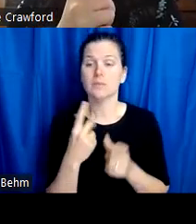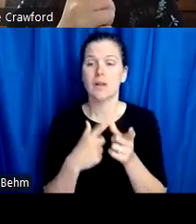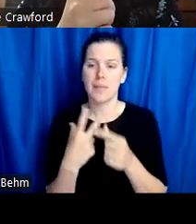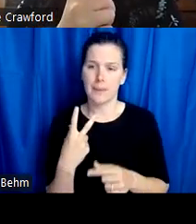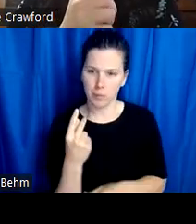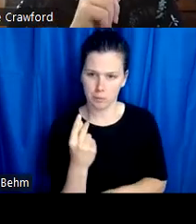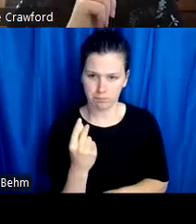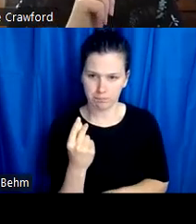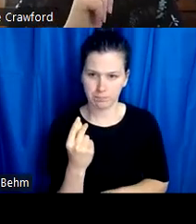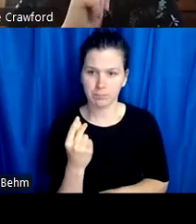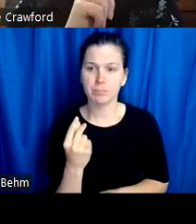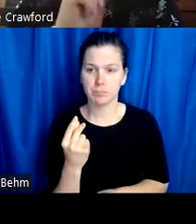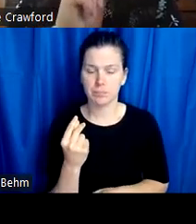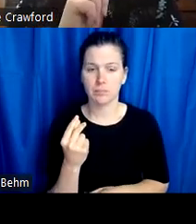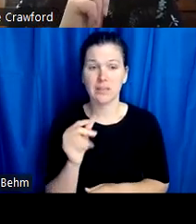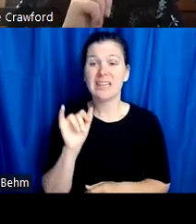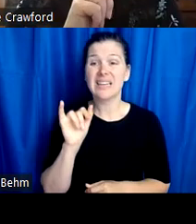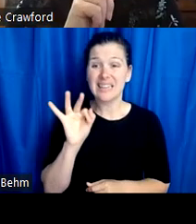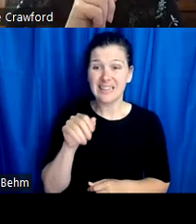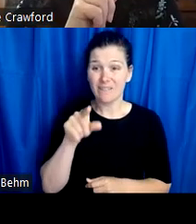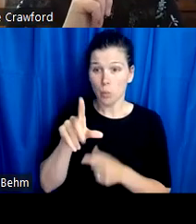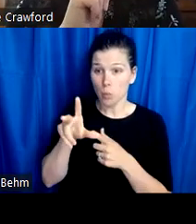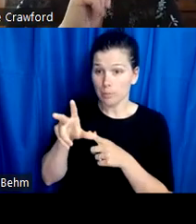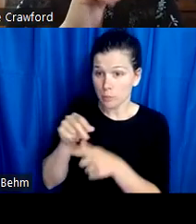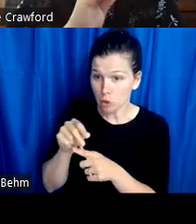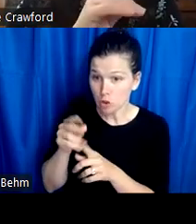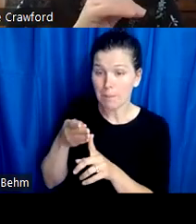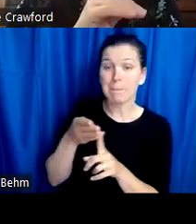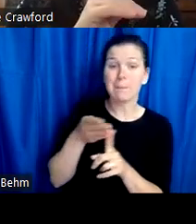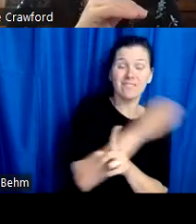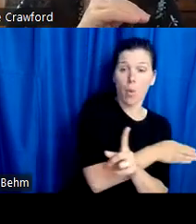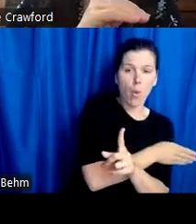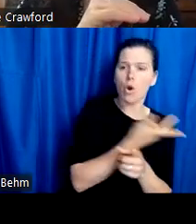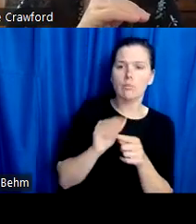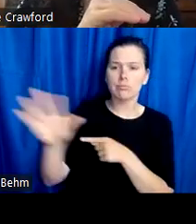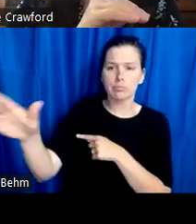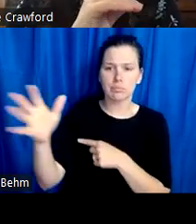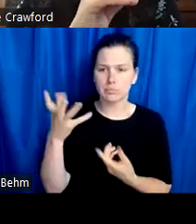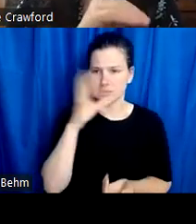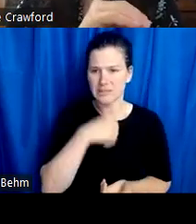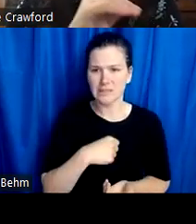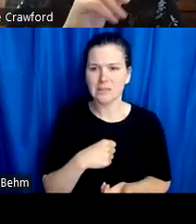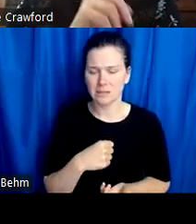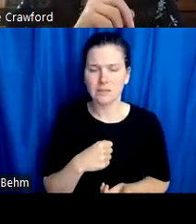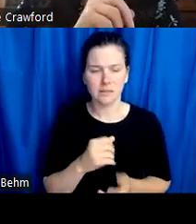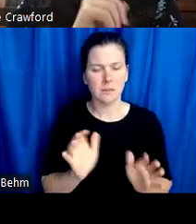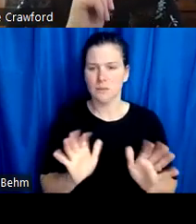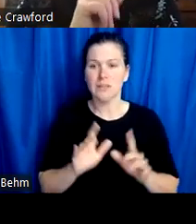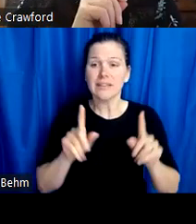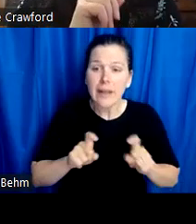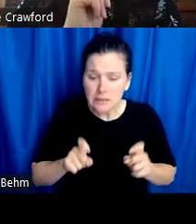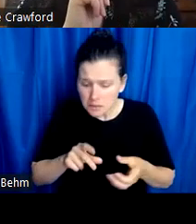plunger. If you push it beforehand, you've lost the entire dose. So never test